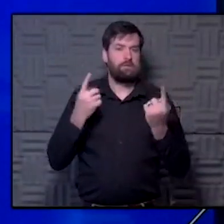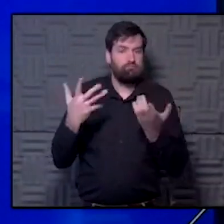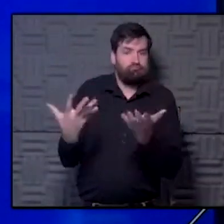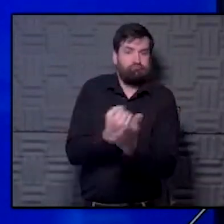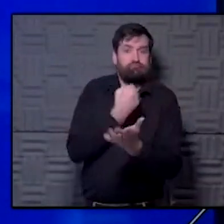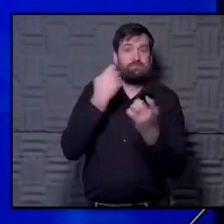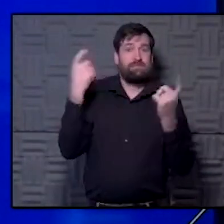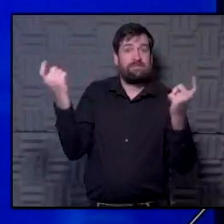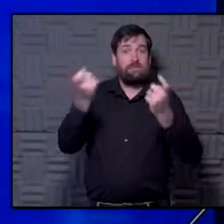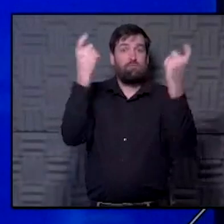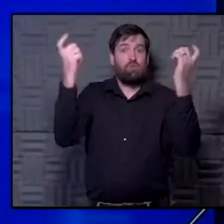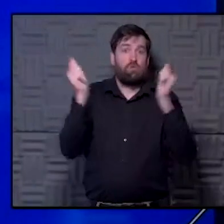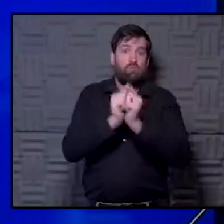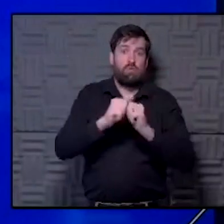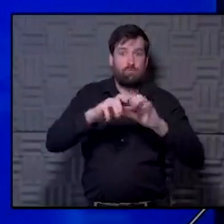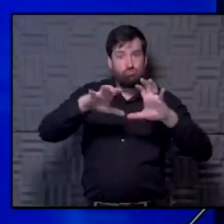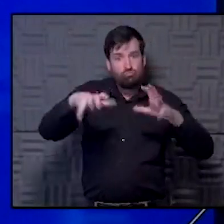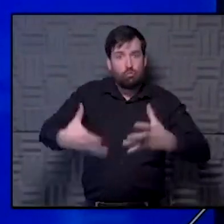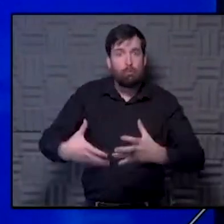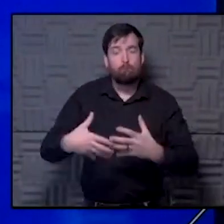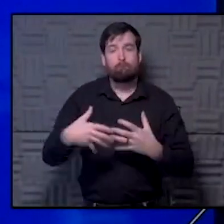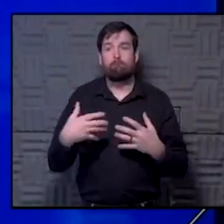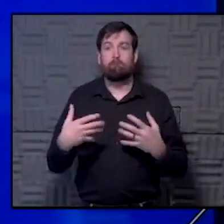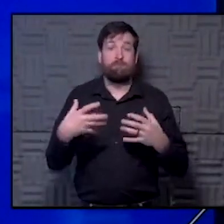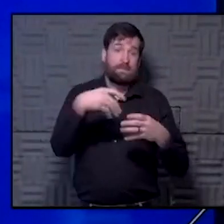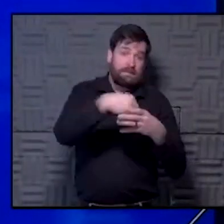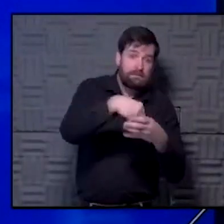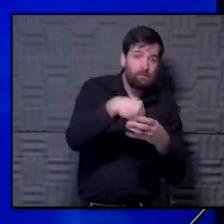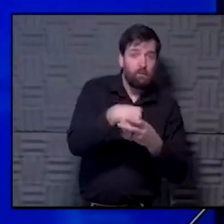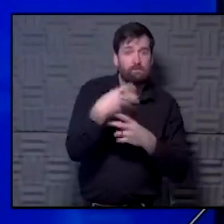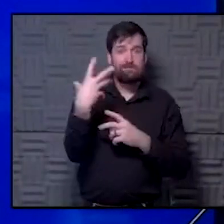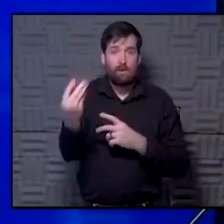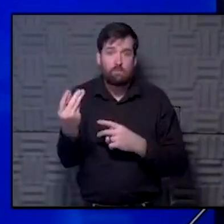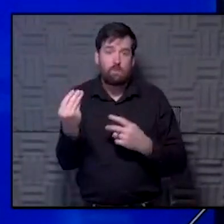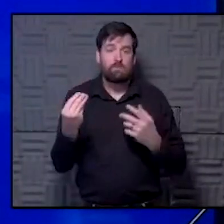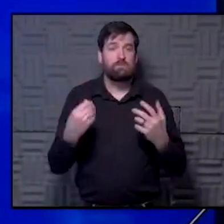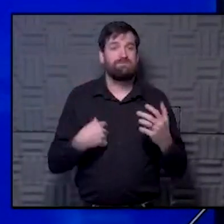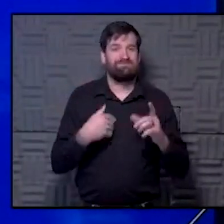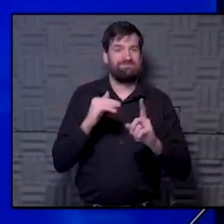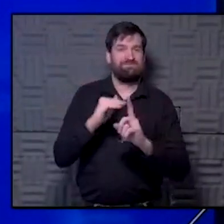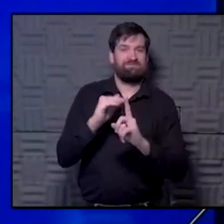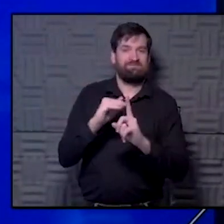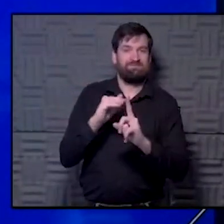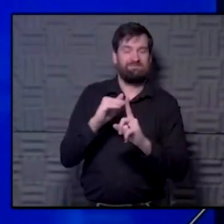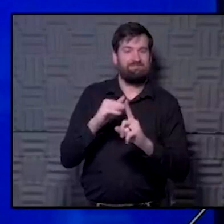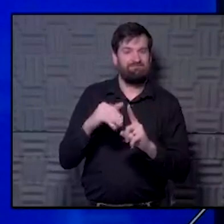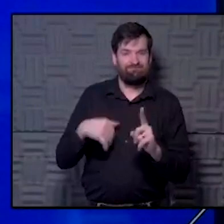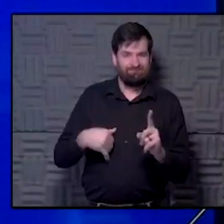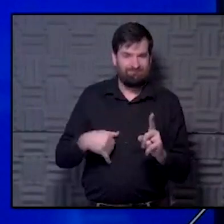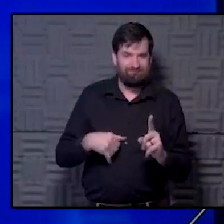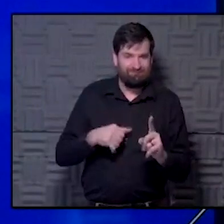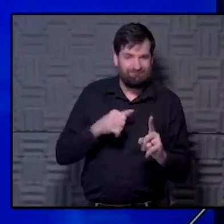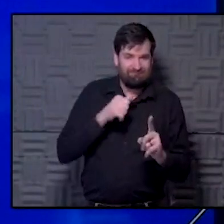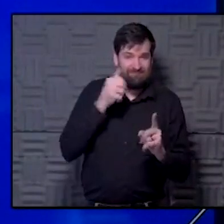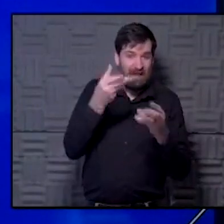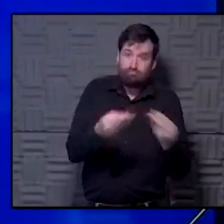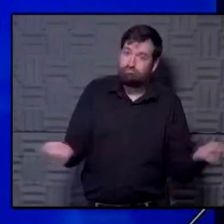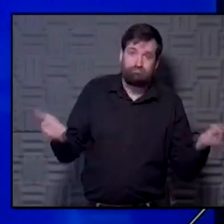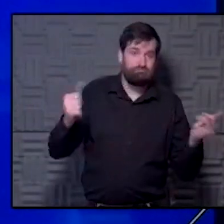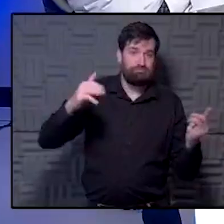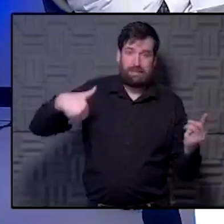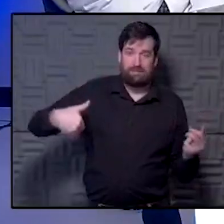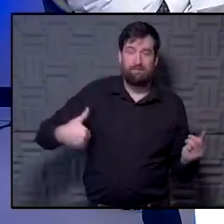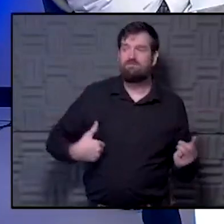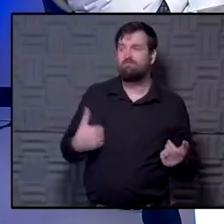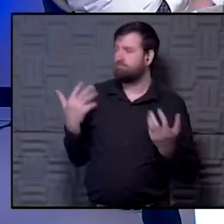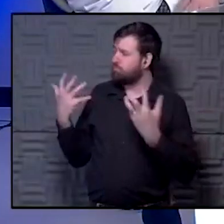to celebrate with a group, whether it be indoors or outdoors. Just a reminder, we're not quite out of the woods yet. Yeah, and if I